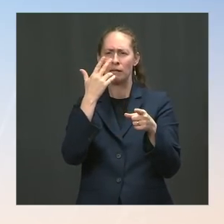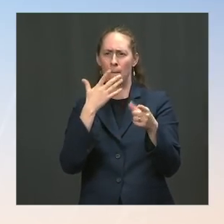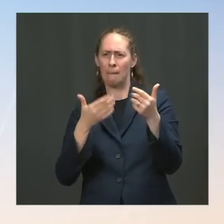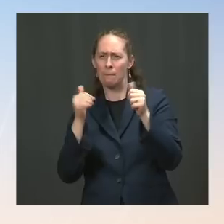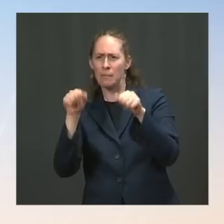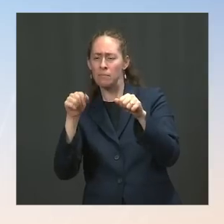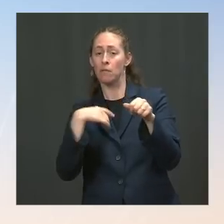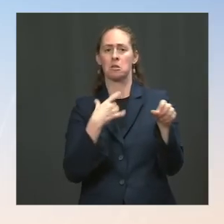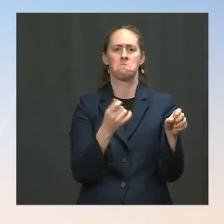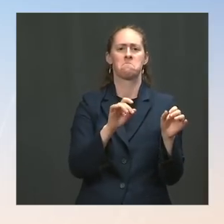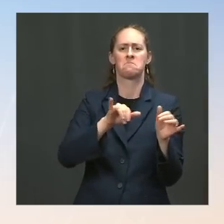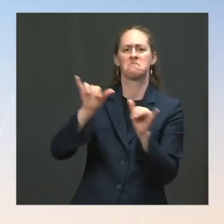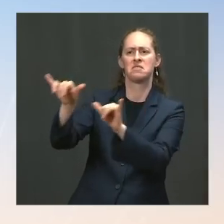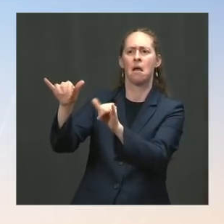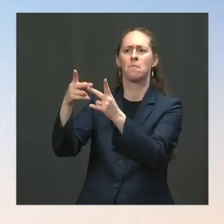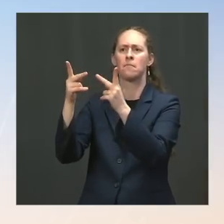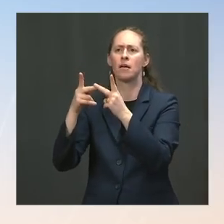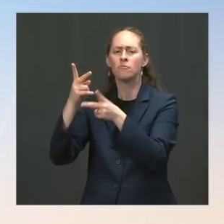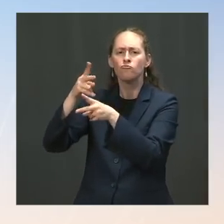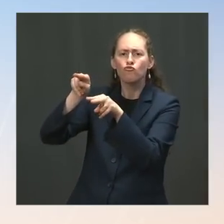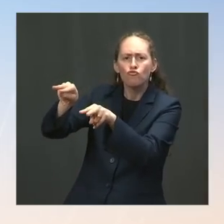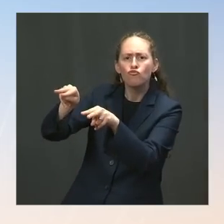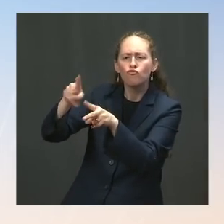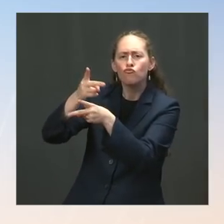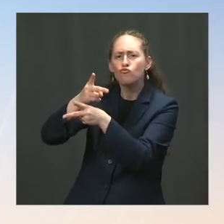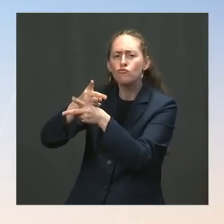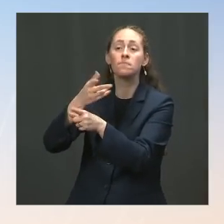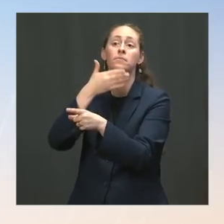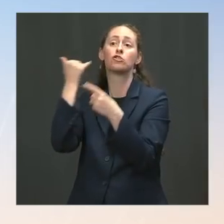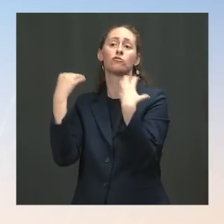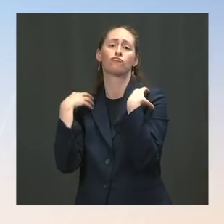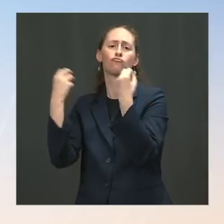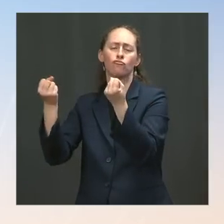isolation, and treatment. And obviously, there are steps taken as needed, as this is